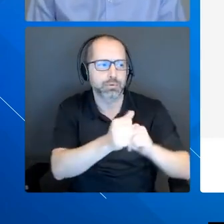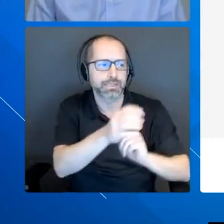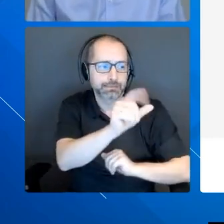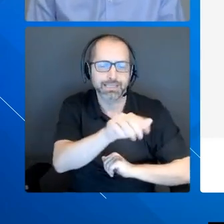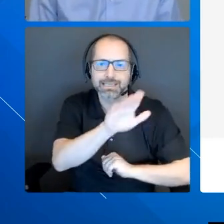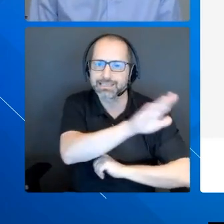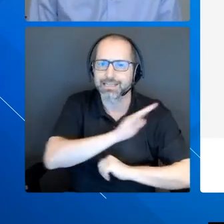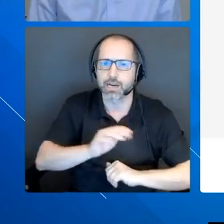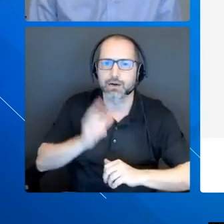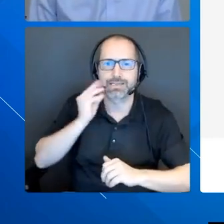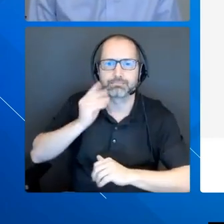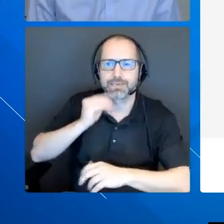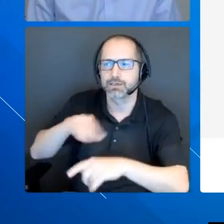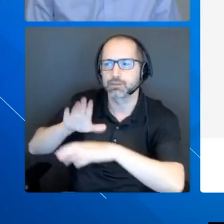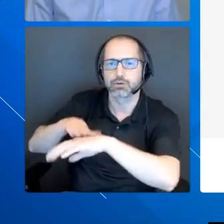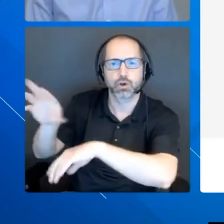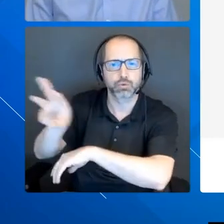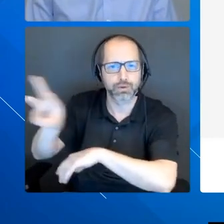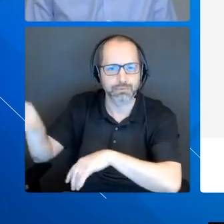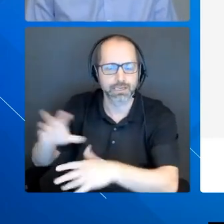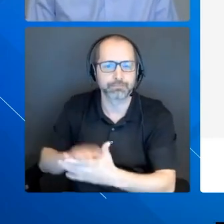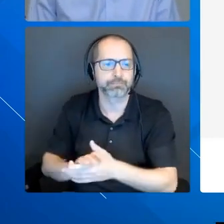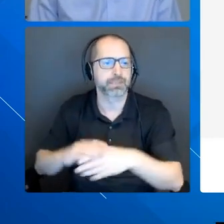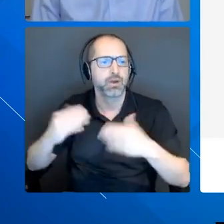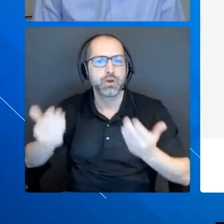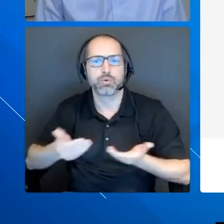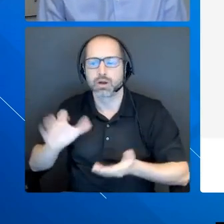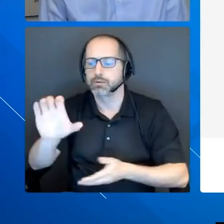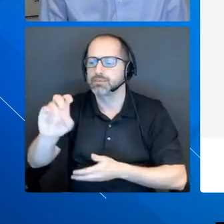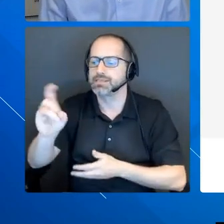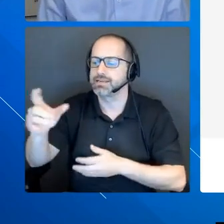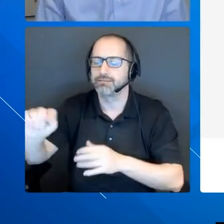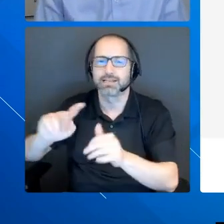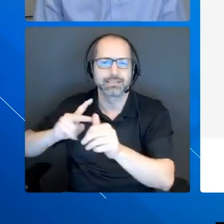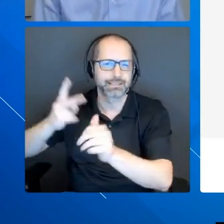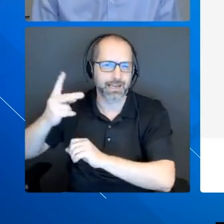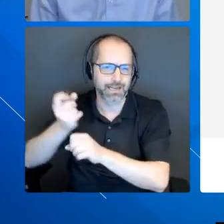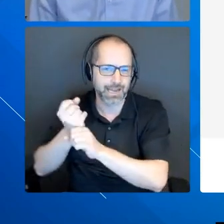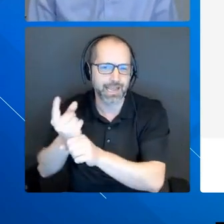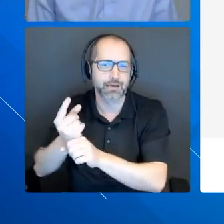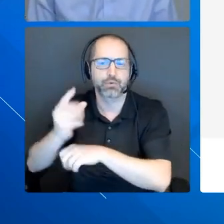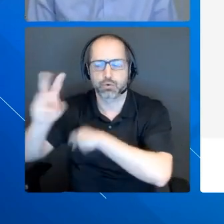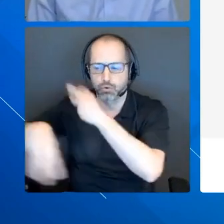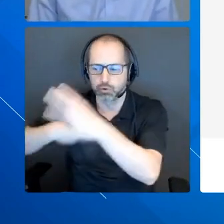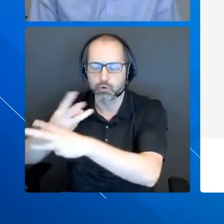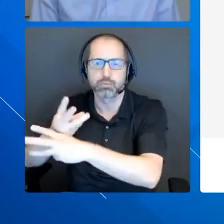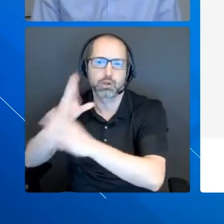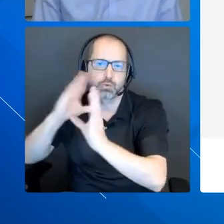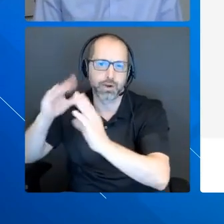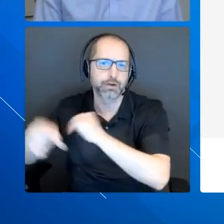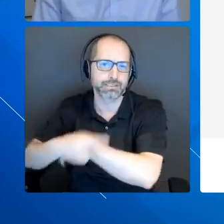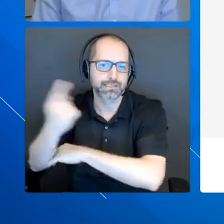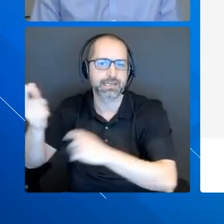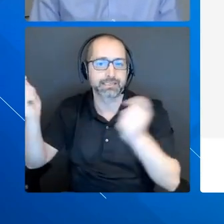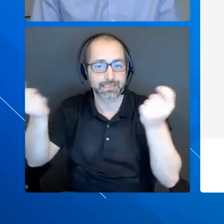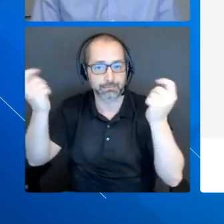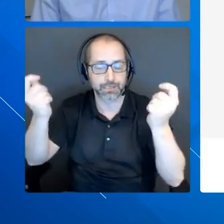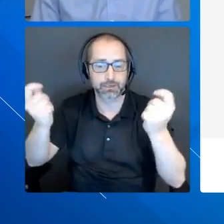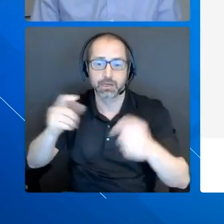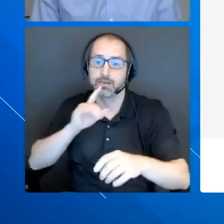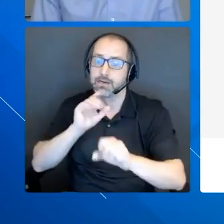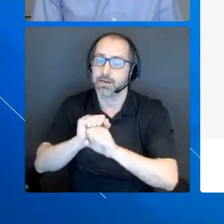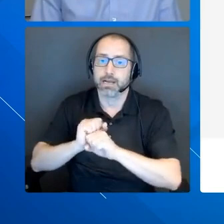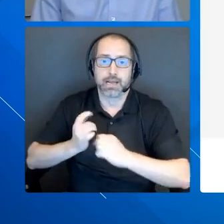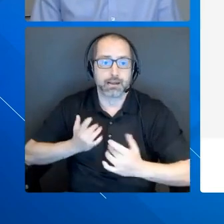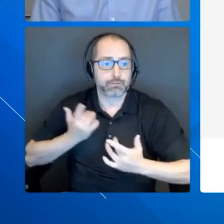said, welcome to Cvent's second annual Global Accessibility Awareness Day celebration. I am absolutely thrilled at our